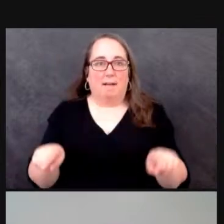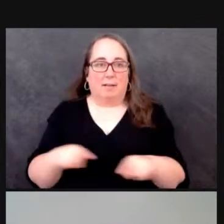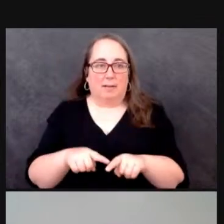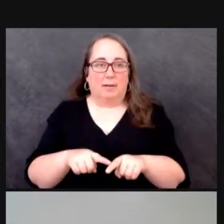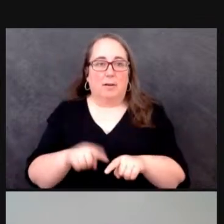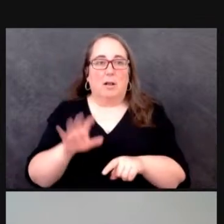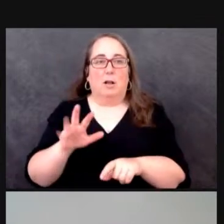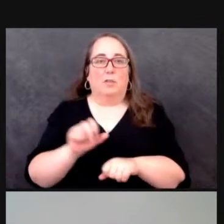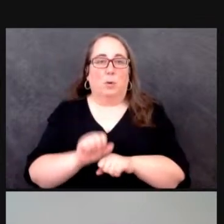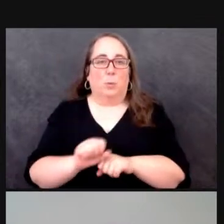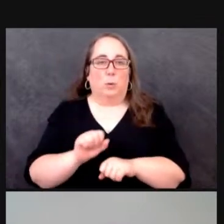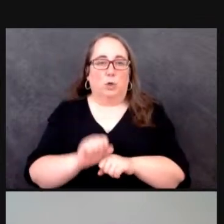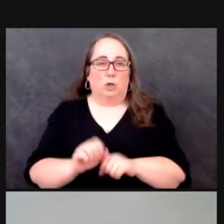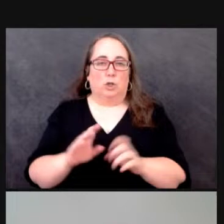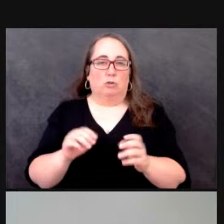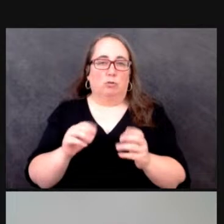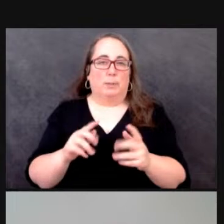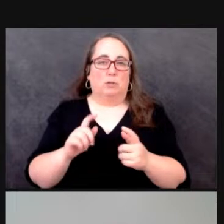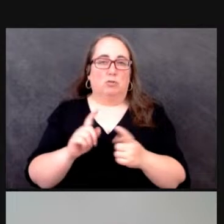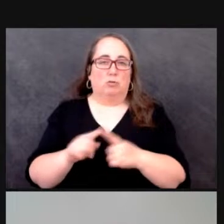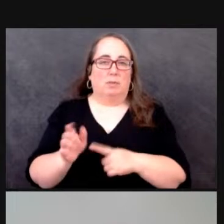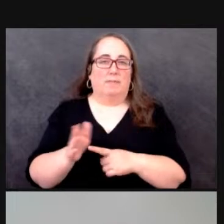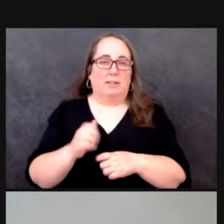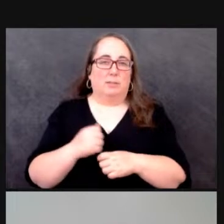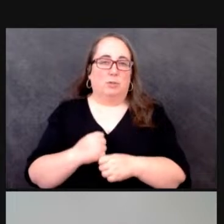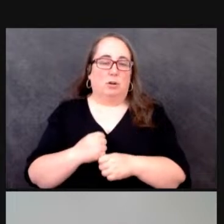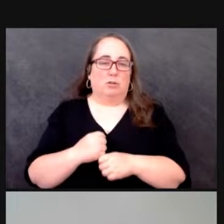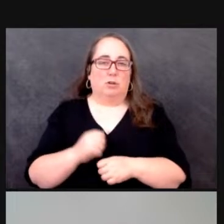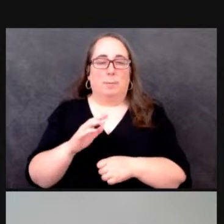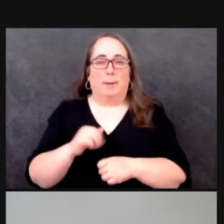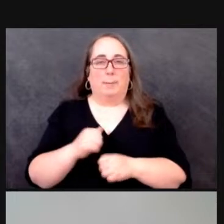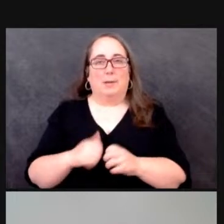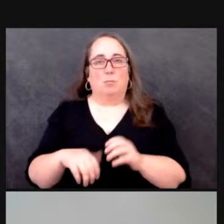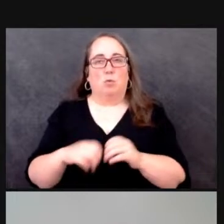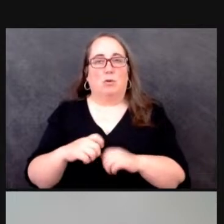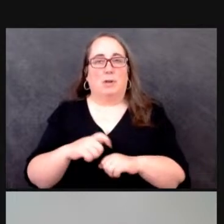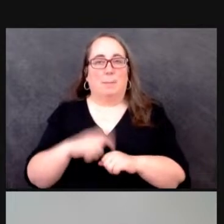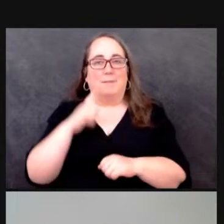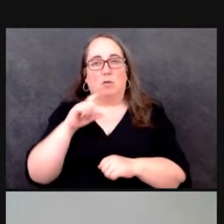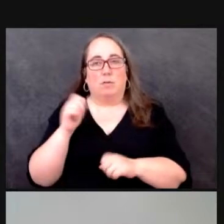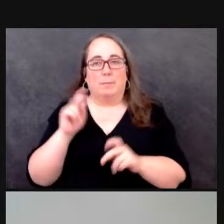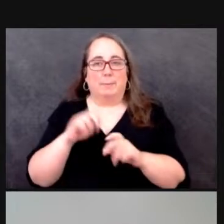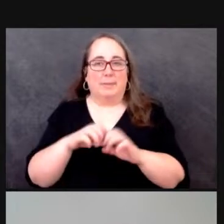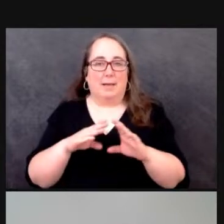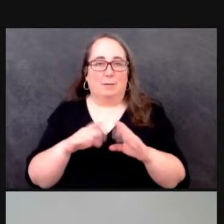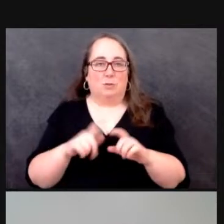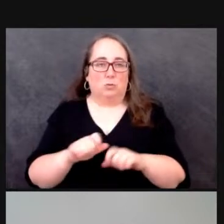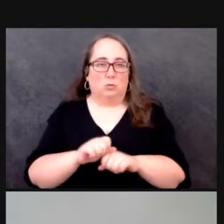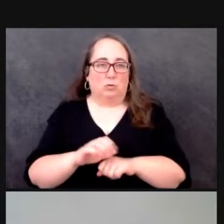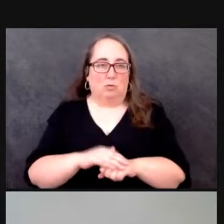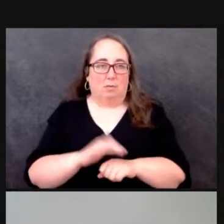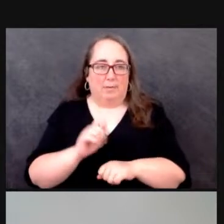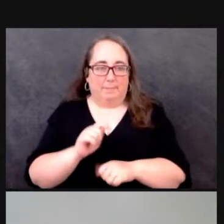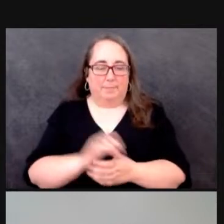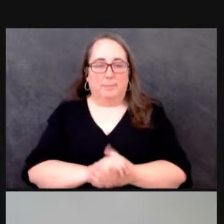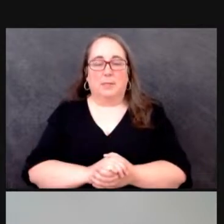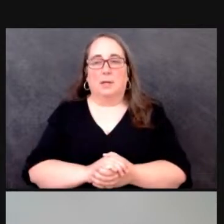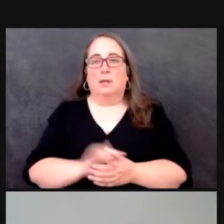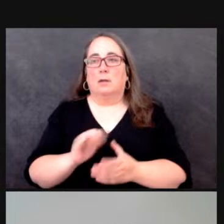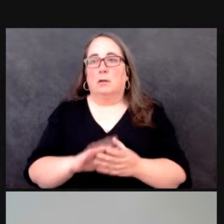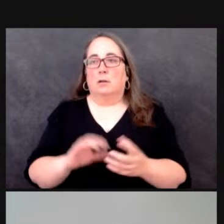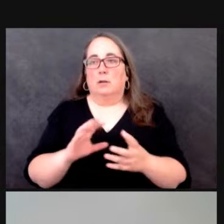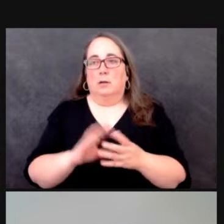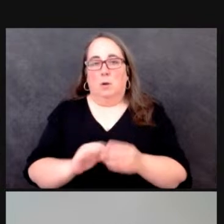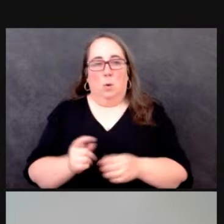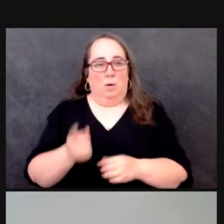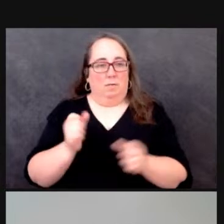domestic labor still contributed to the flag's production by freeing up time for other house members to work on it. This story is just one